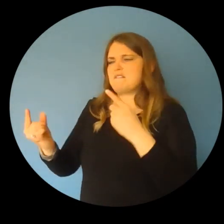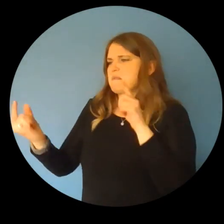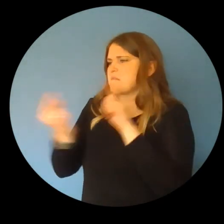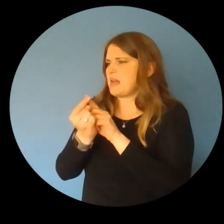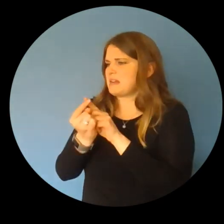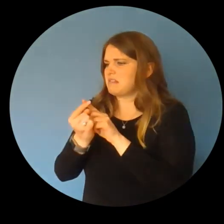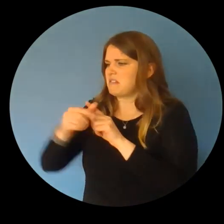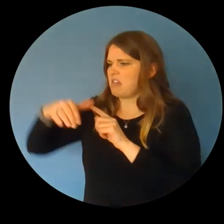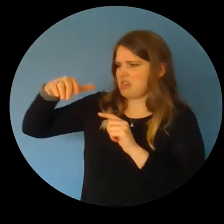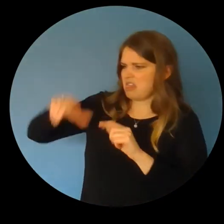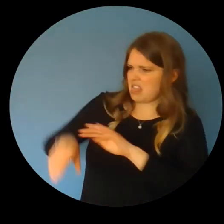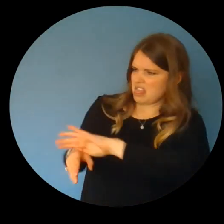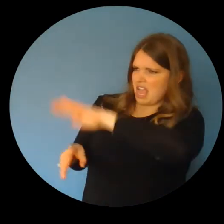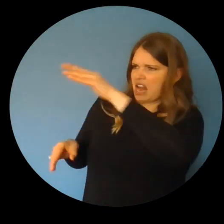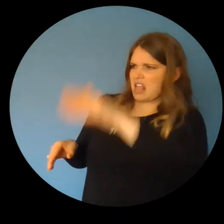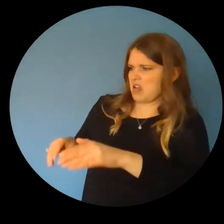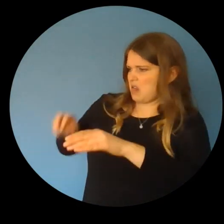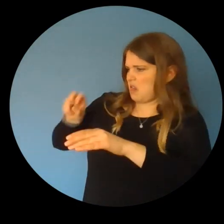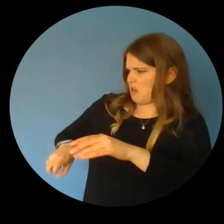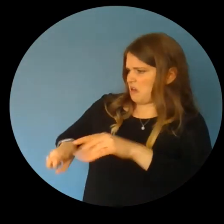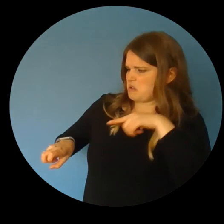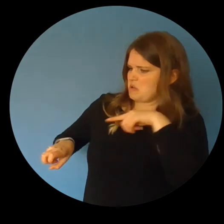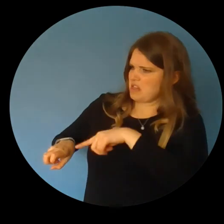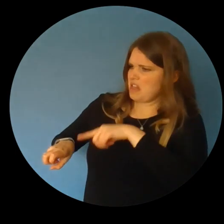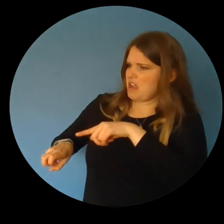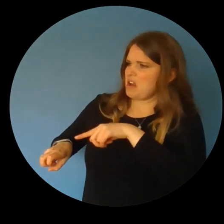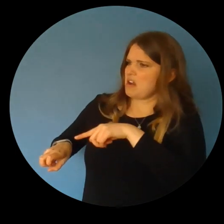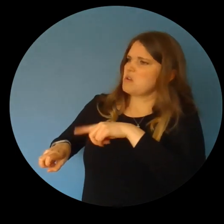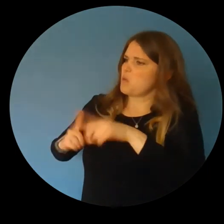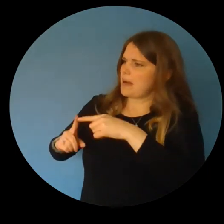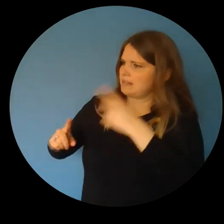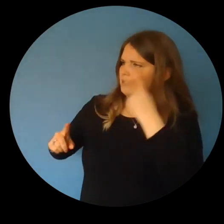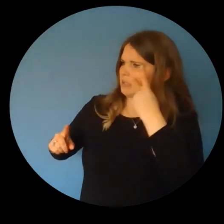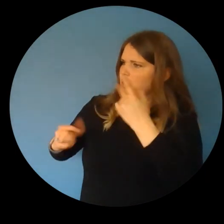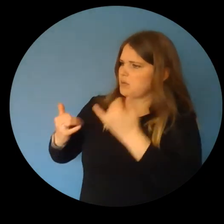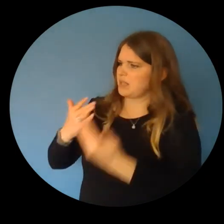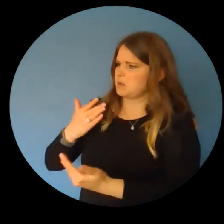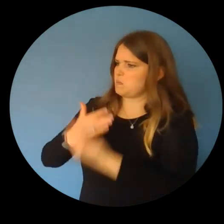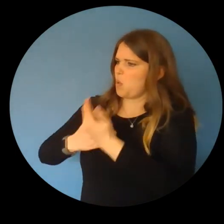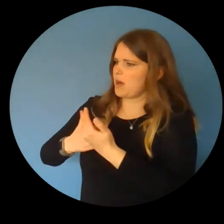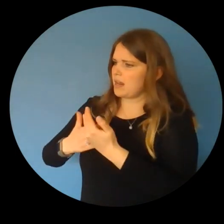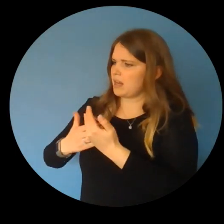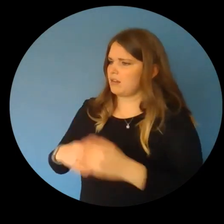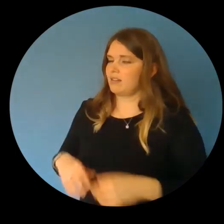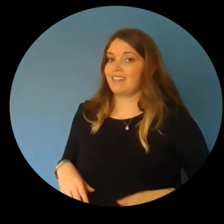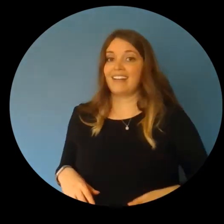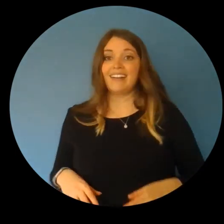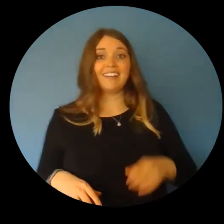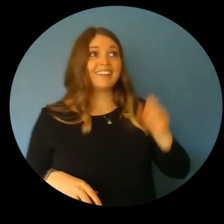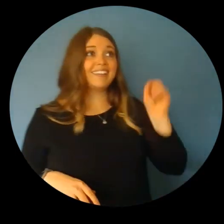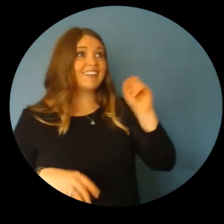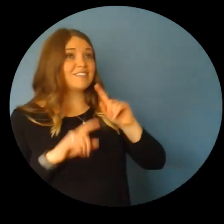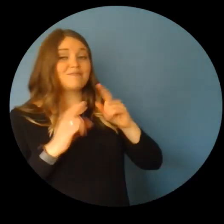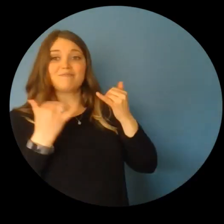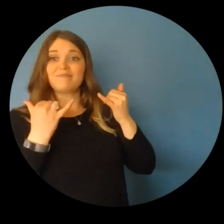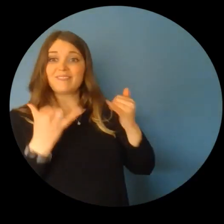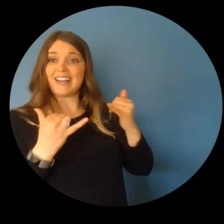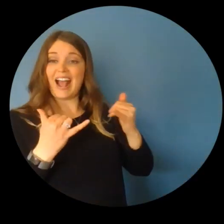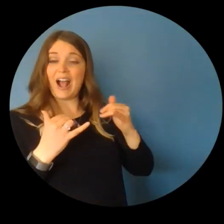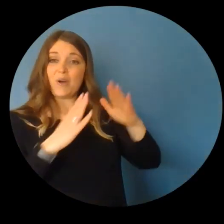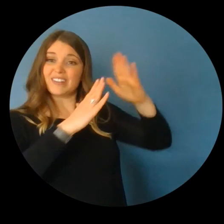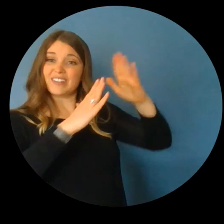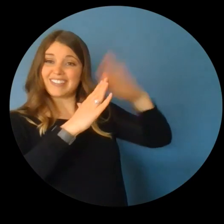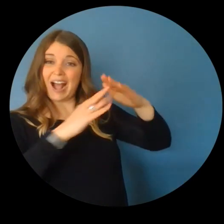that same molehill when I saw you this morning." "And now I've reached the top," said Snail